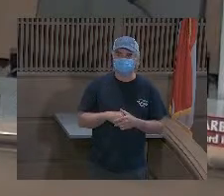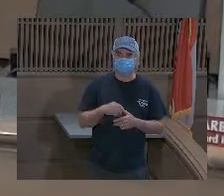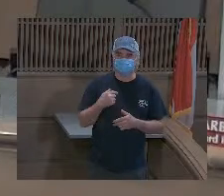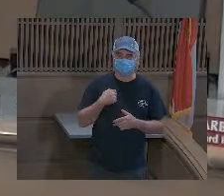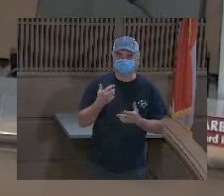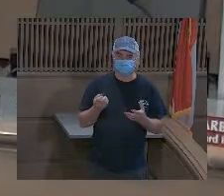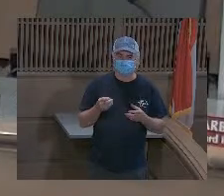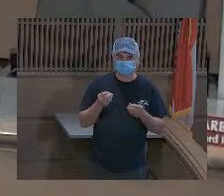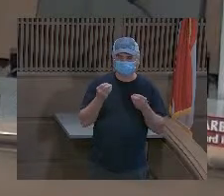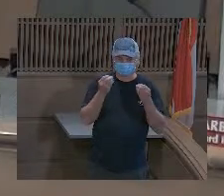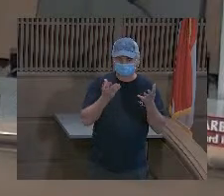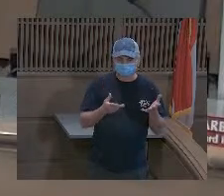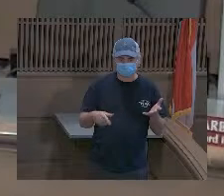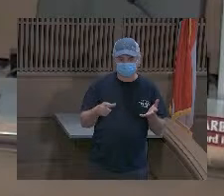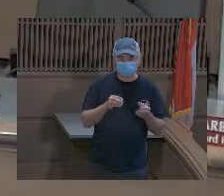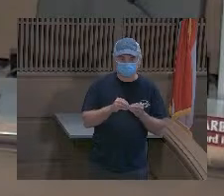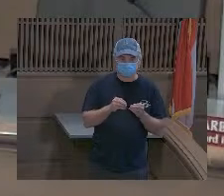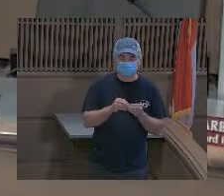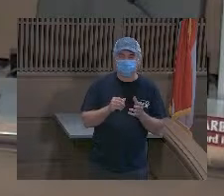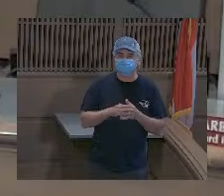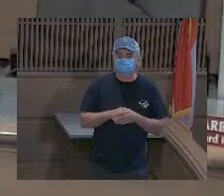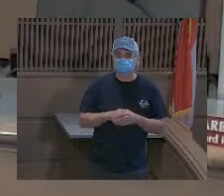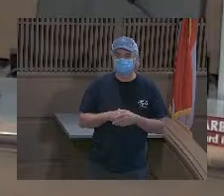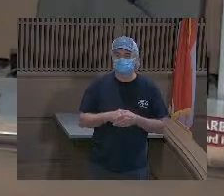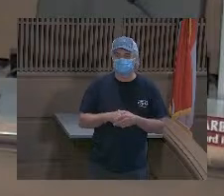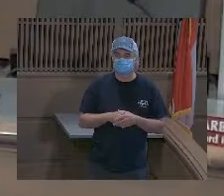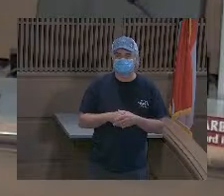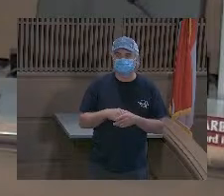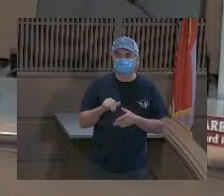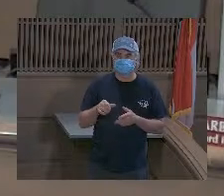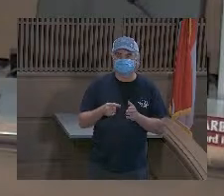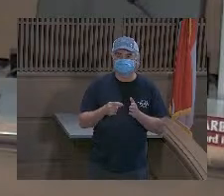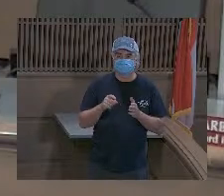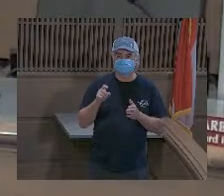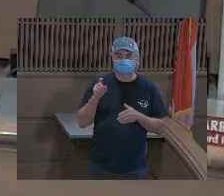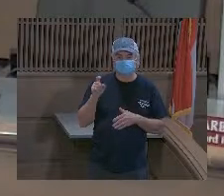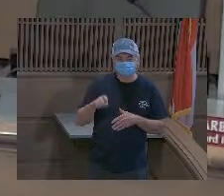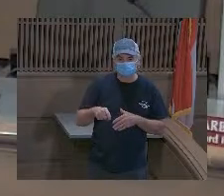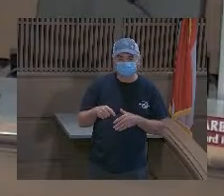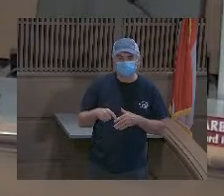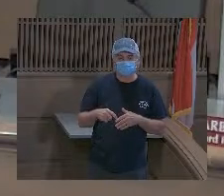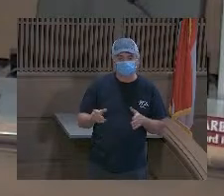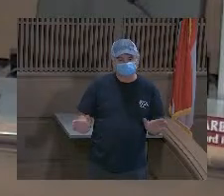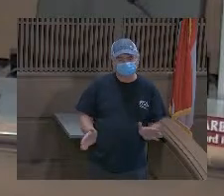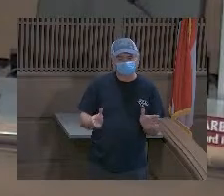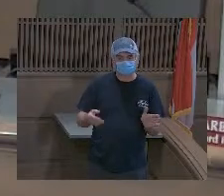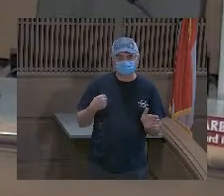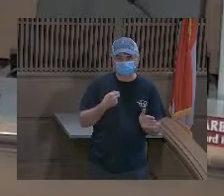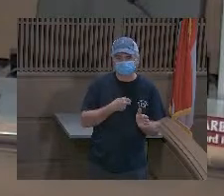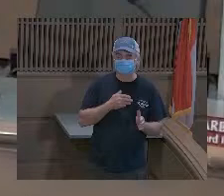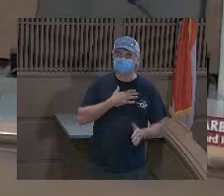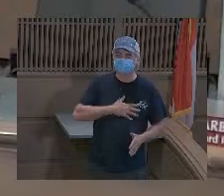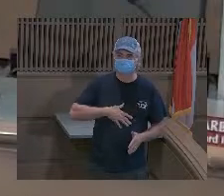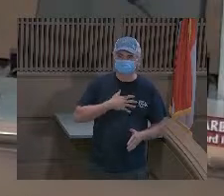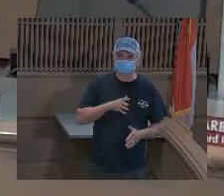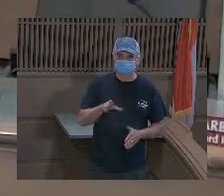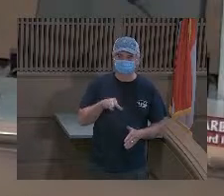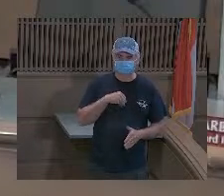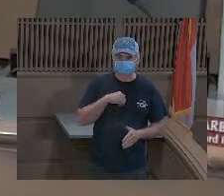more importantly than that, I think it should impel those of us who have not been vaccinated to do so. Thank you,